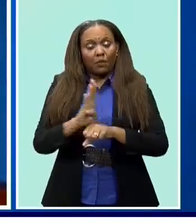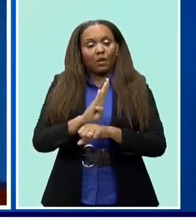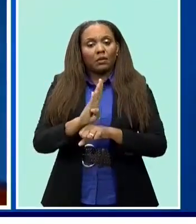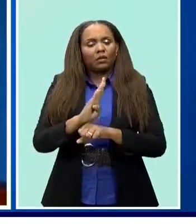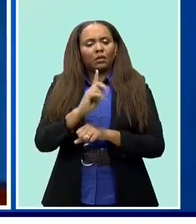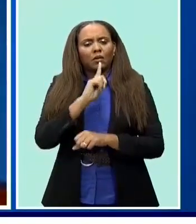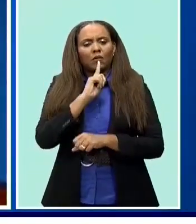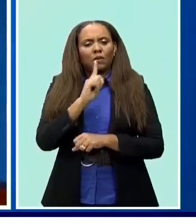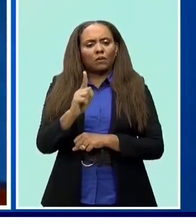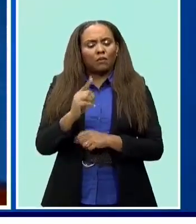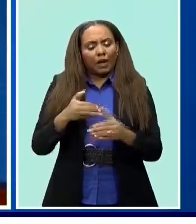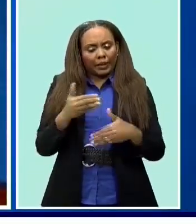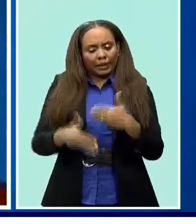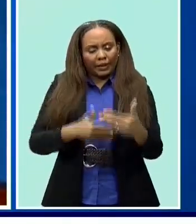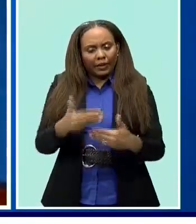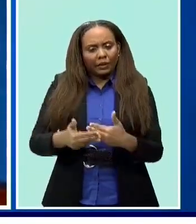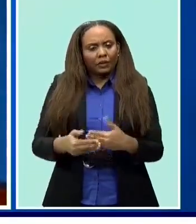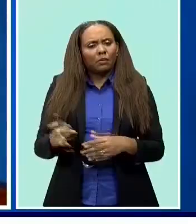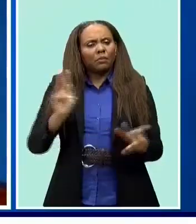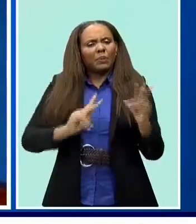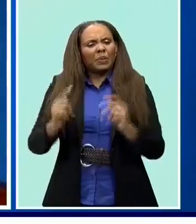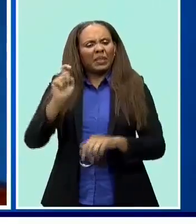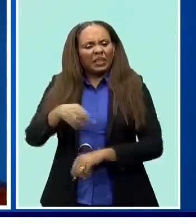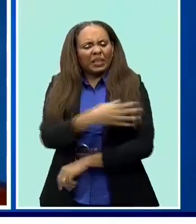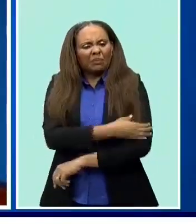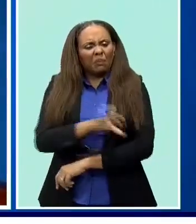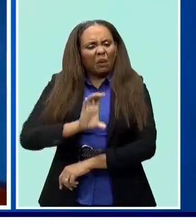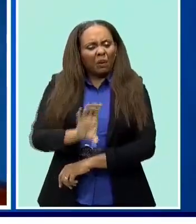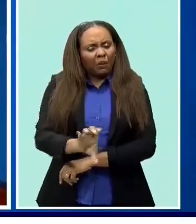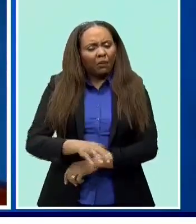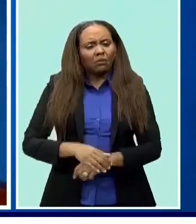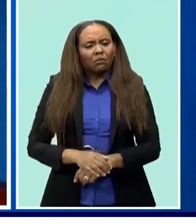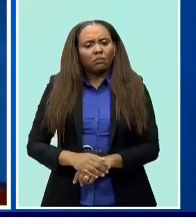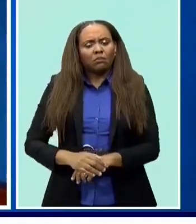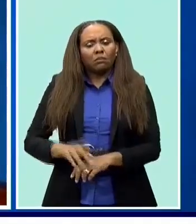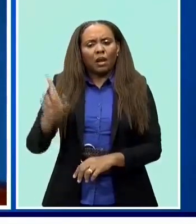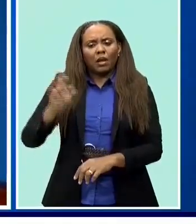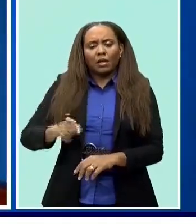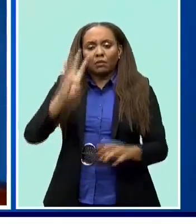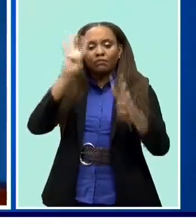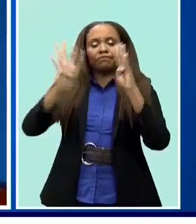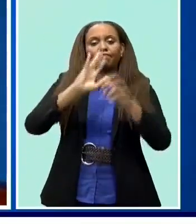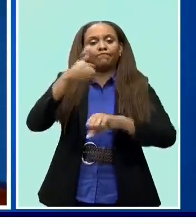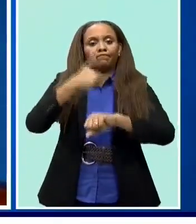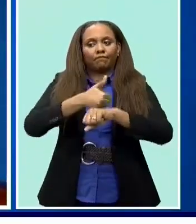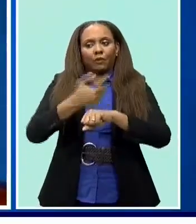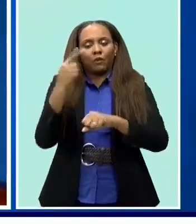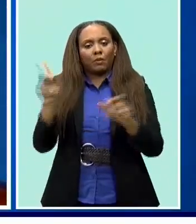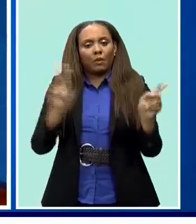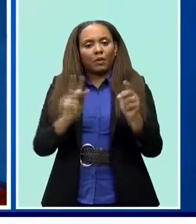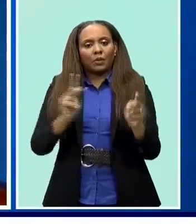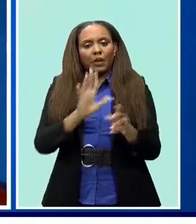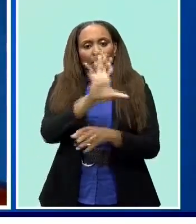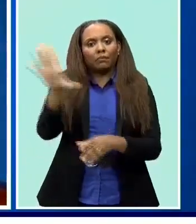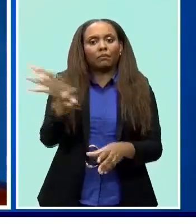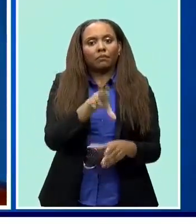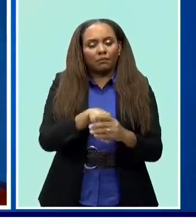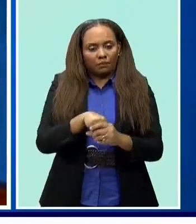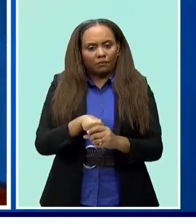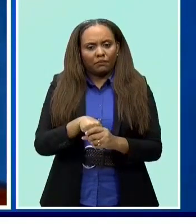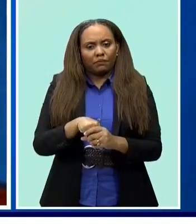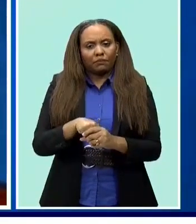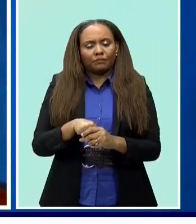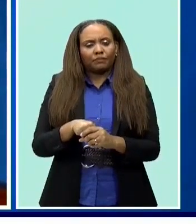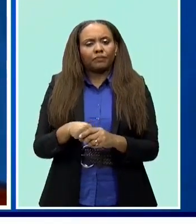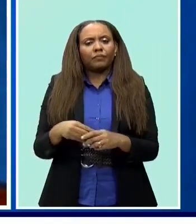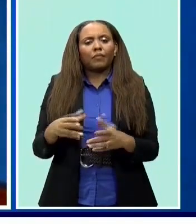our people. We need to include our people. We need to create the platforms for participation. That does not